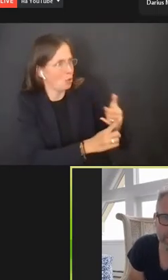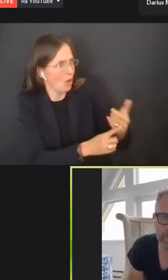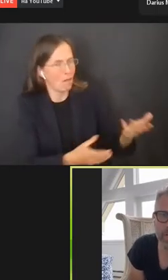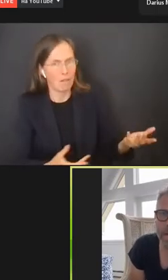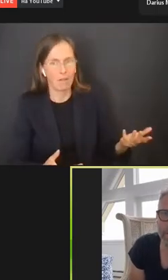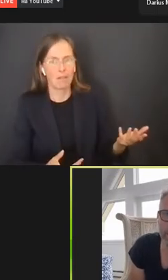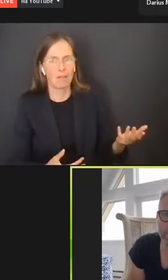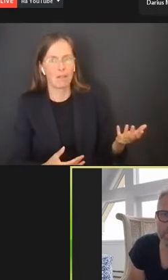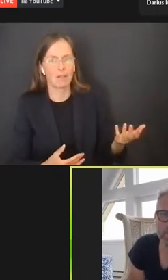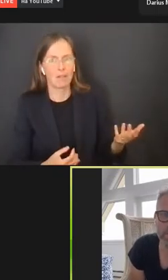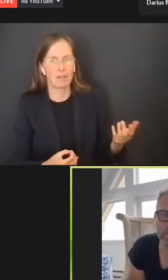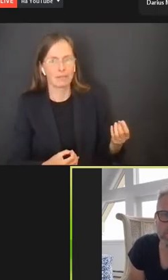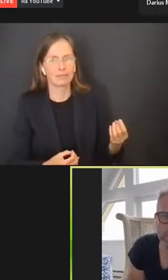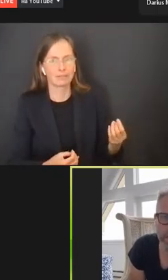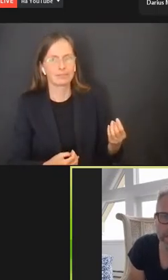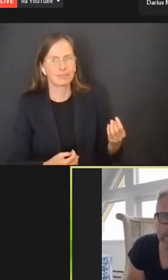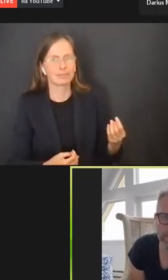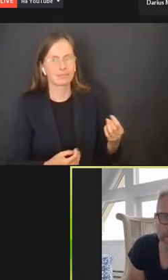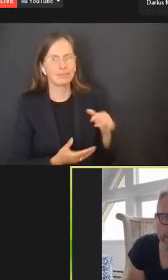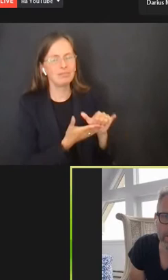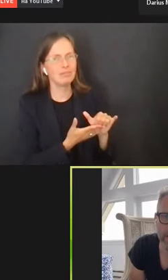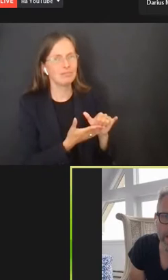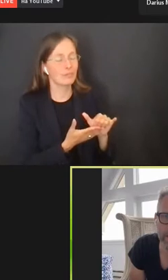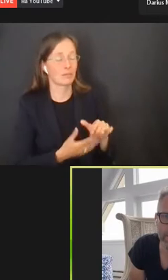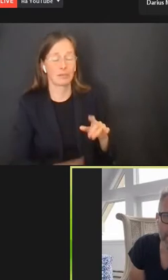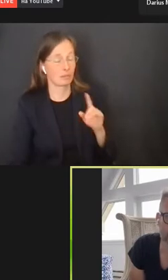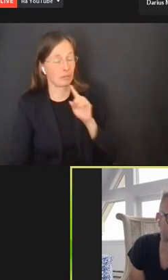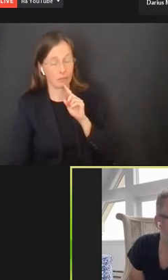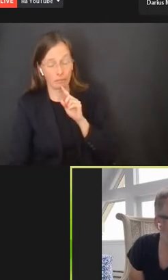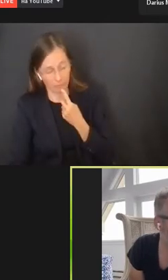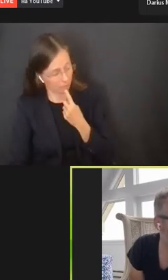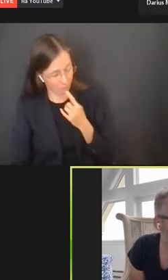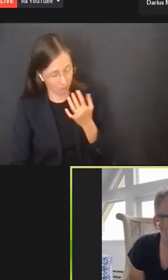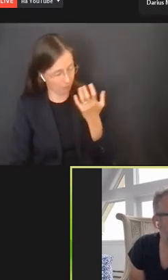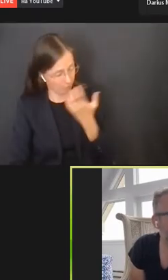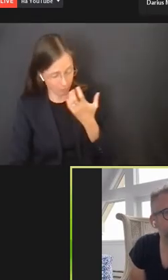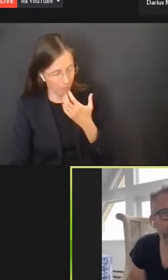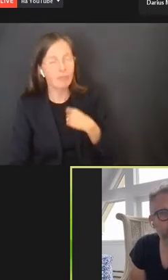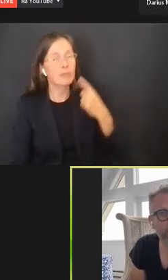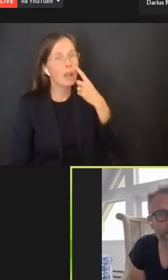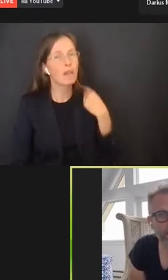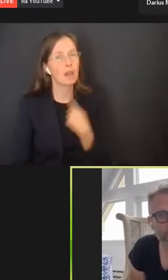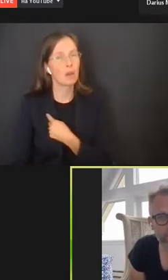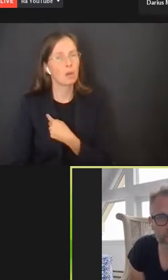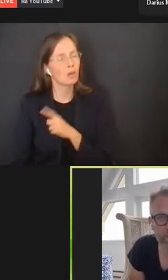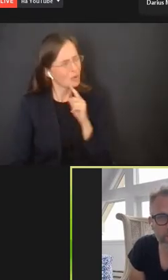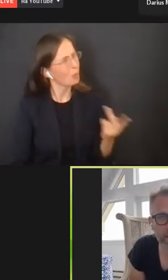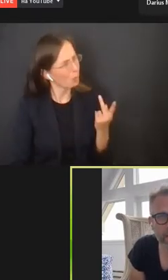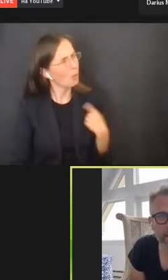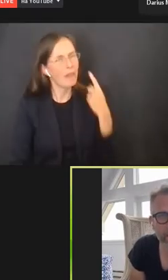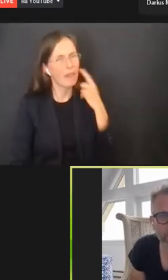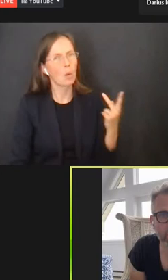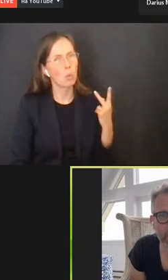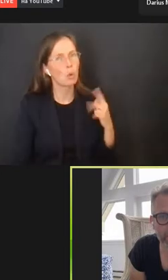of, it was really something else. And, you know, I think we actually started